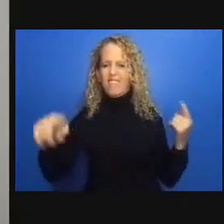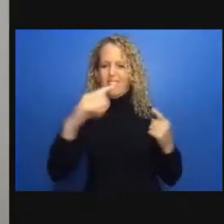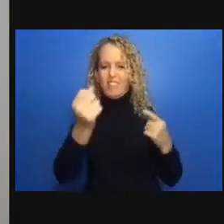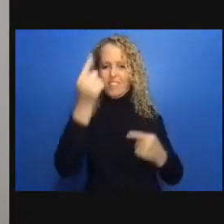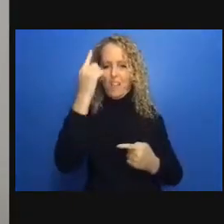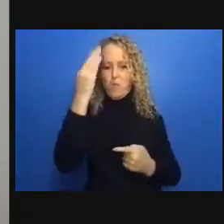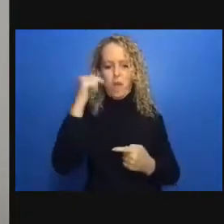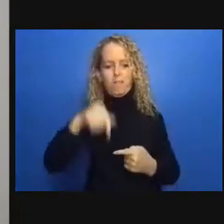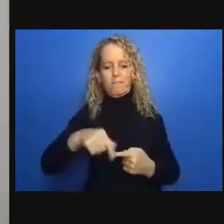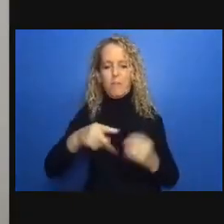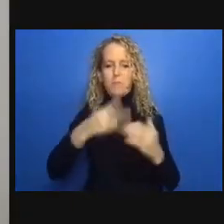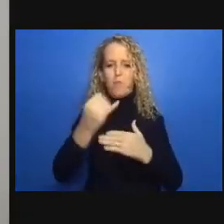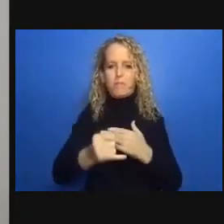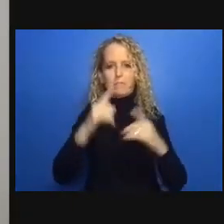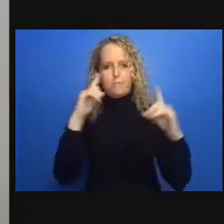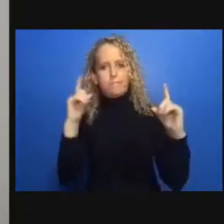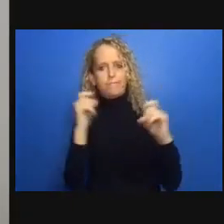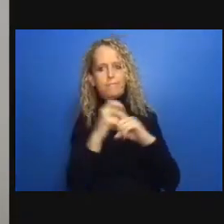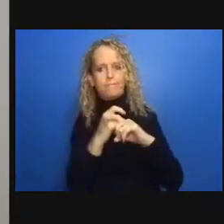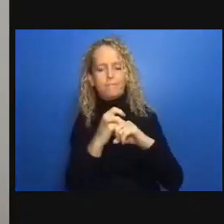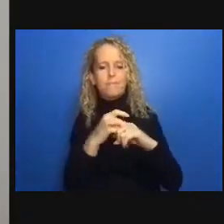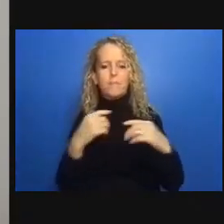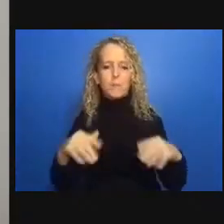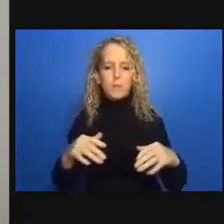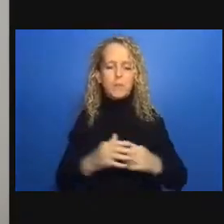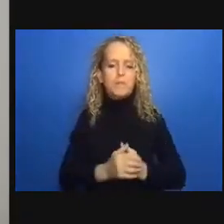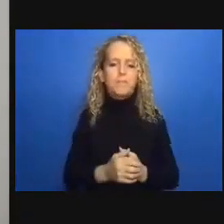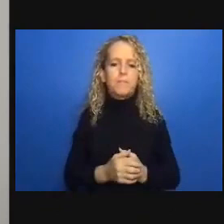project. These issues are massive and